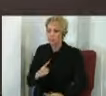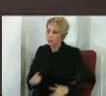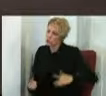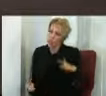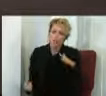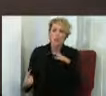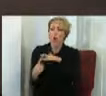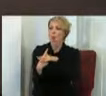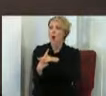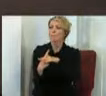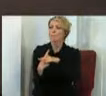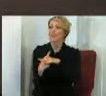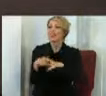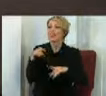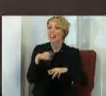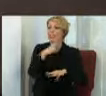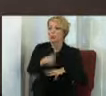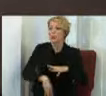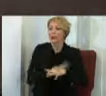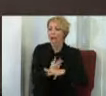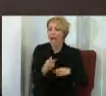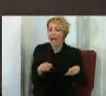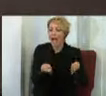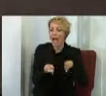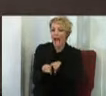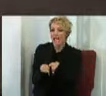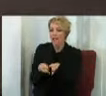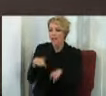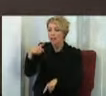this world as God.